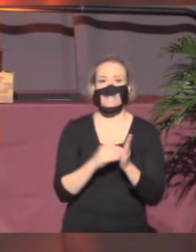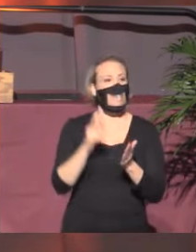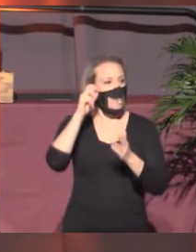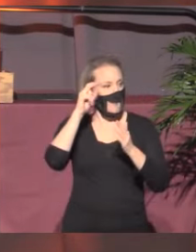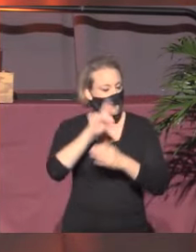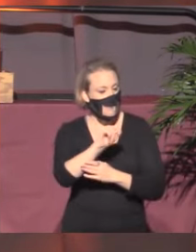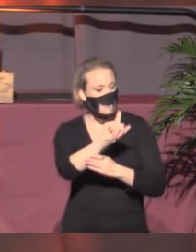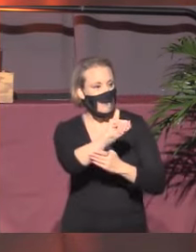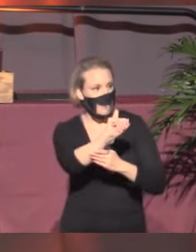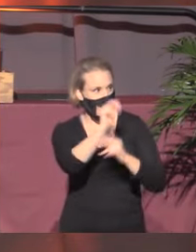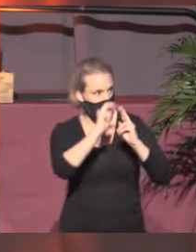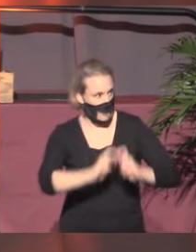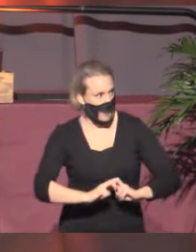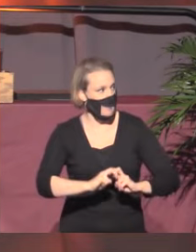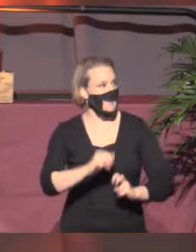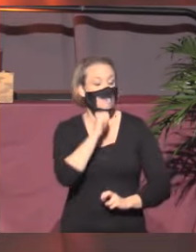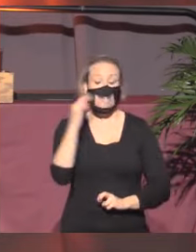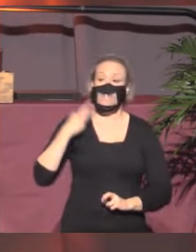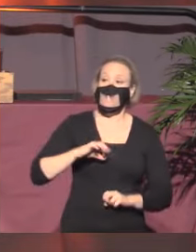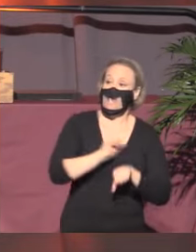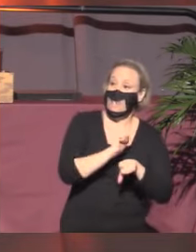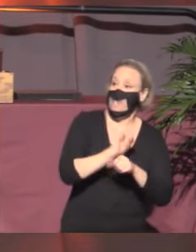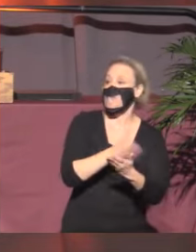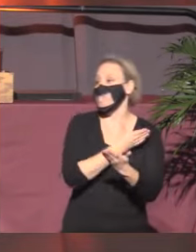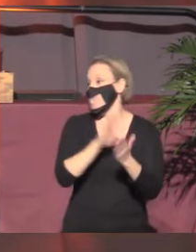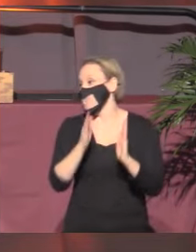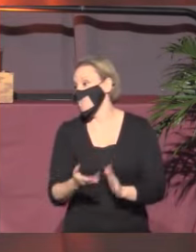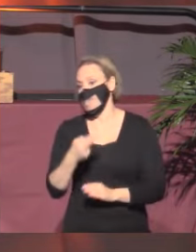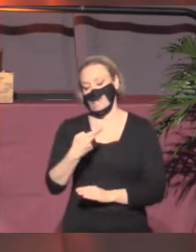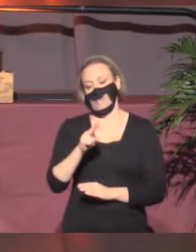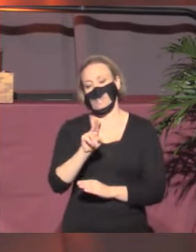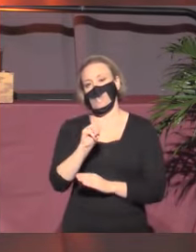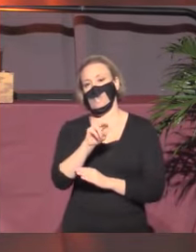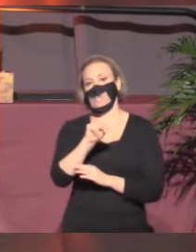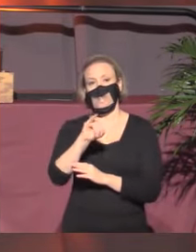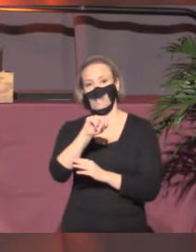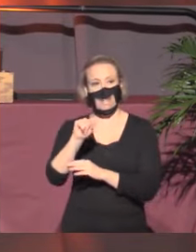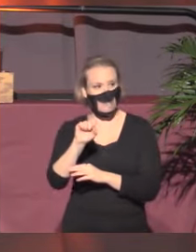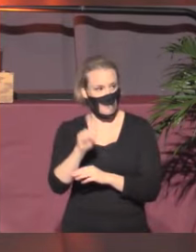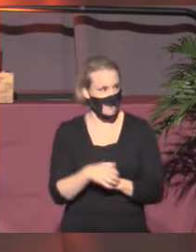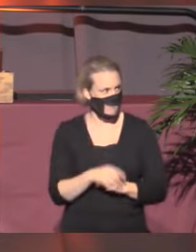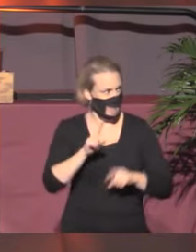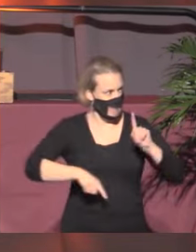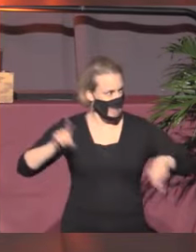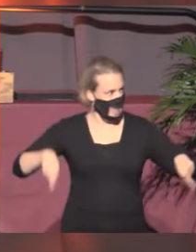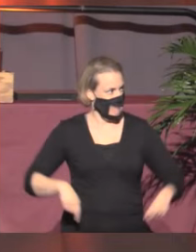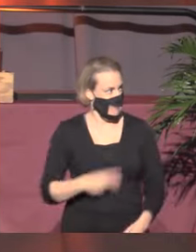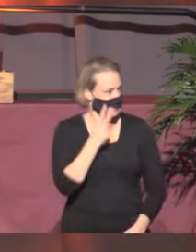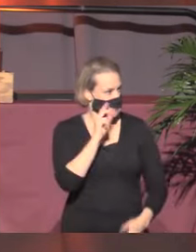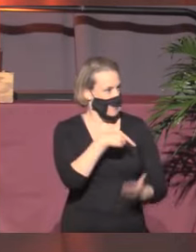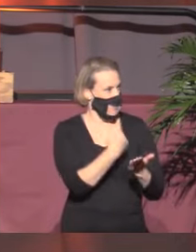analysts, nonprofit workers, musicians, humanists. I see graduate law and